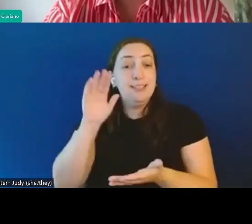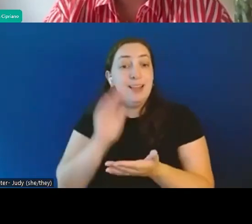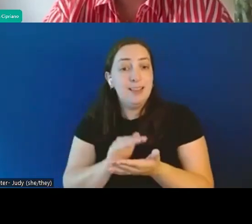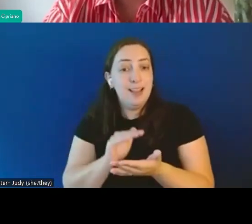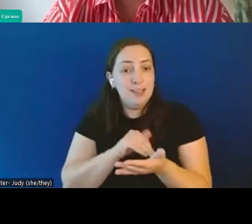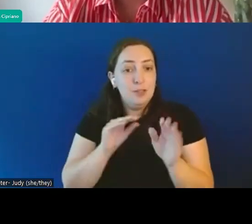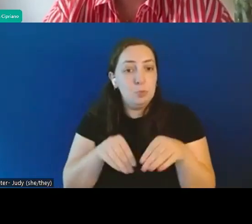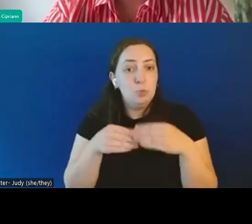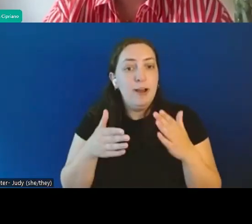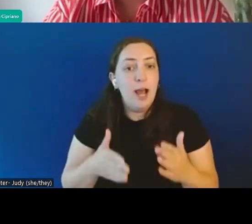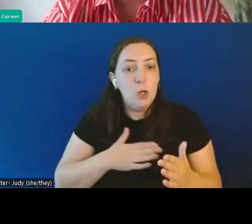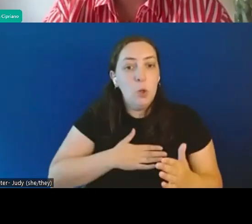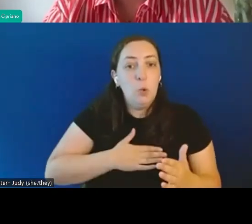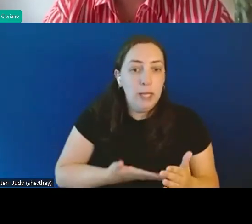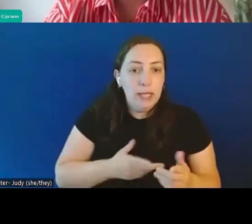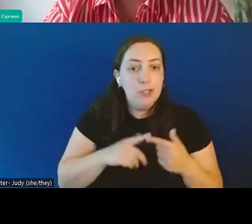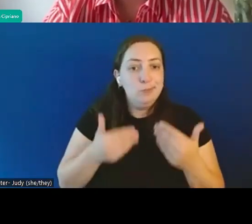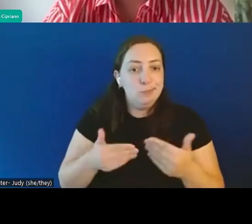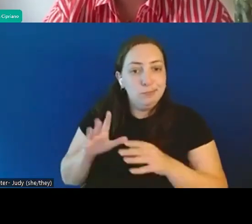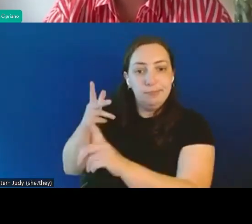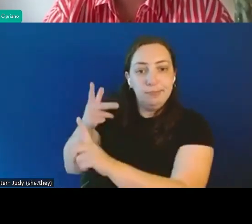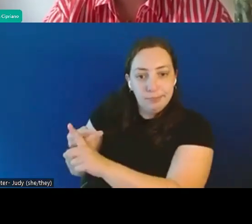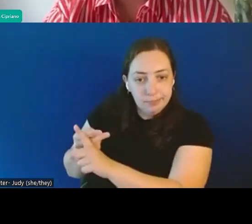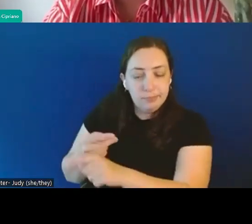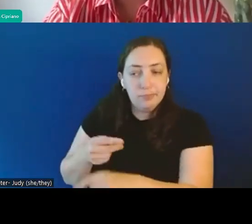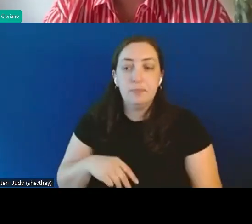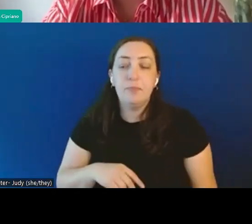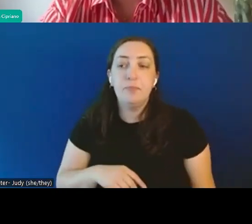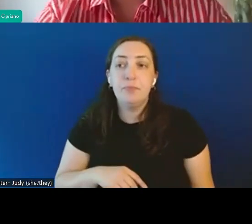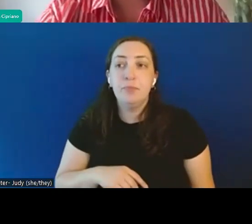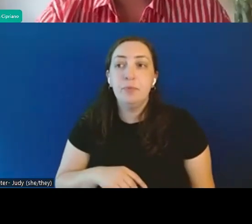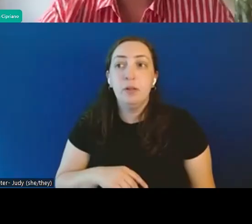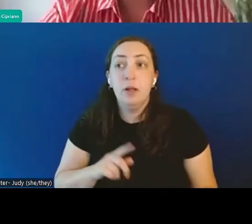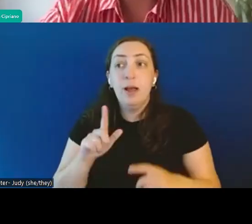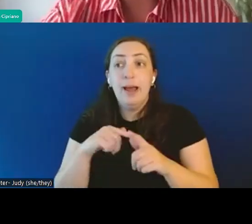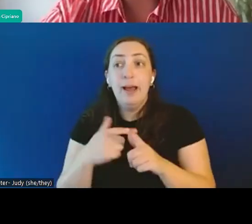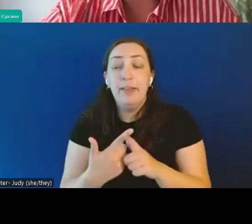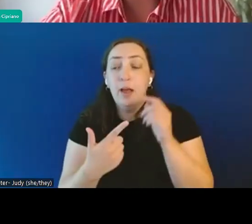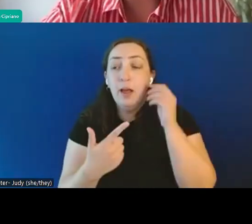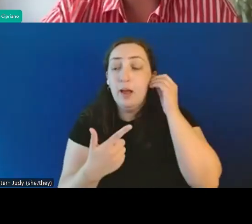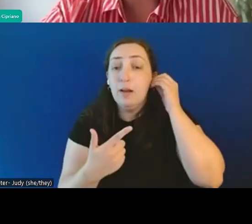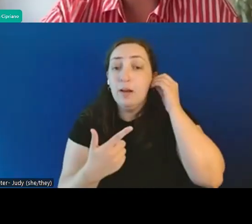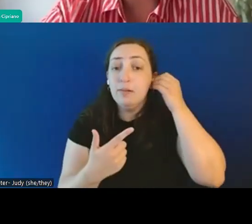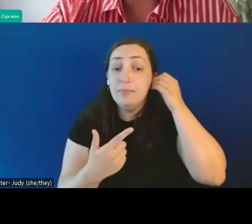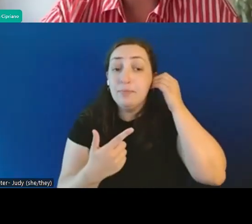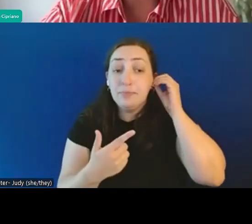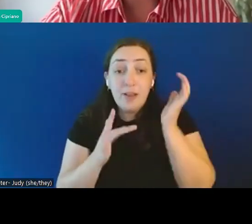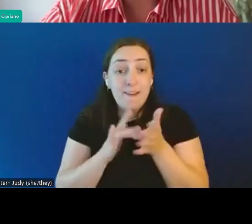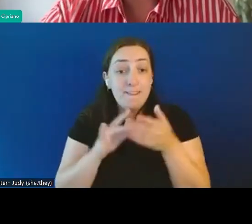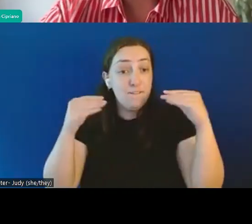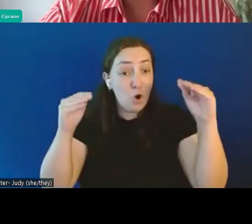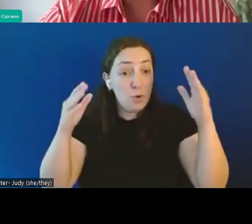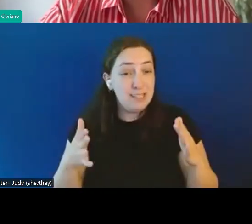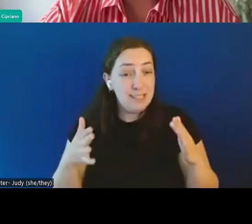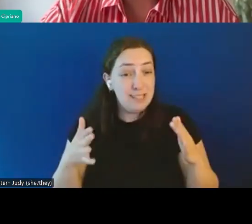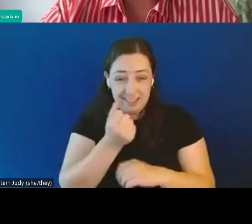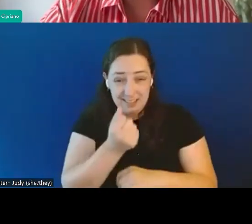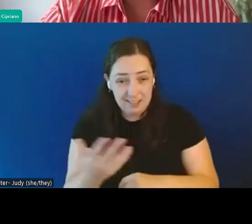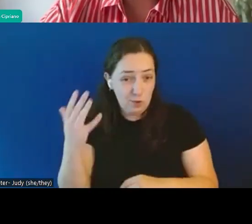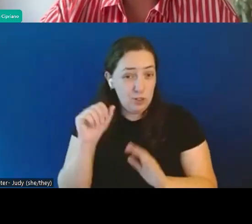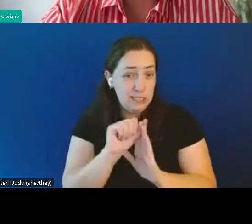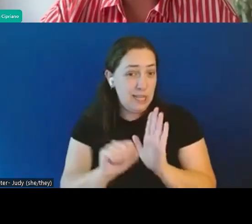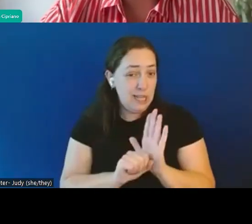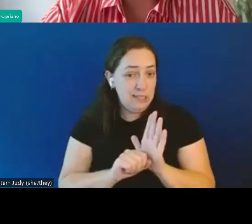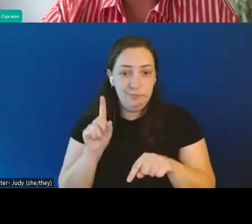providers will be willing to administer it. And then importantly, pharmacists in many states